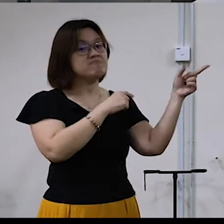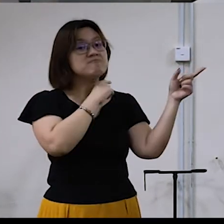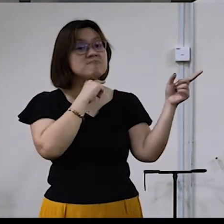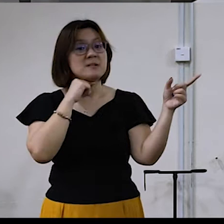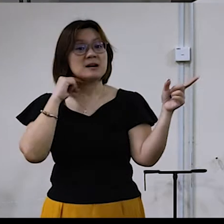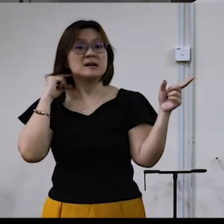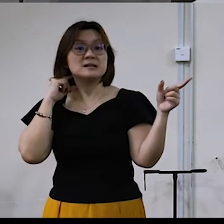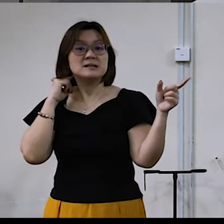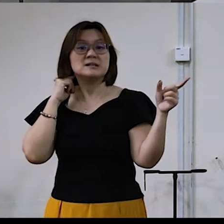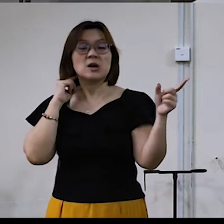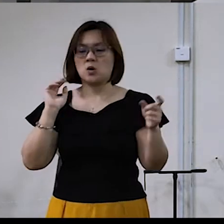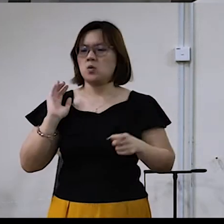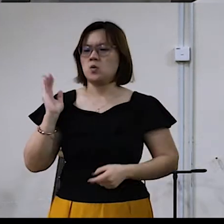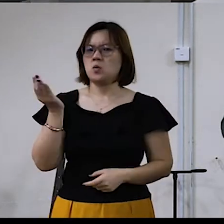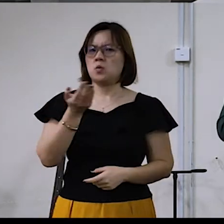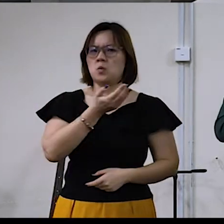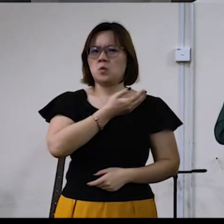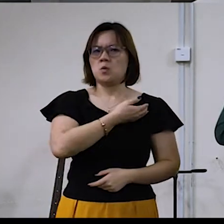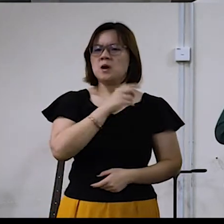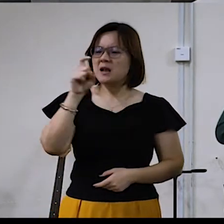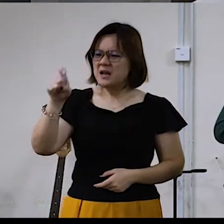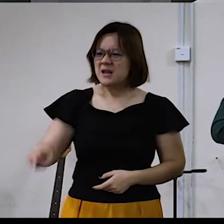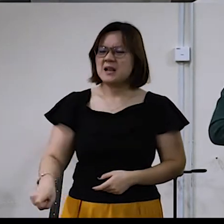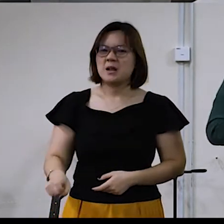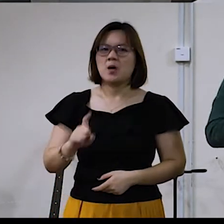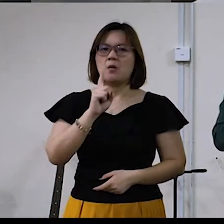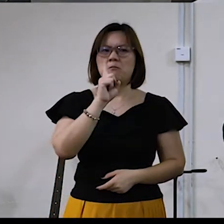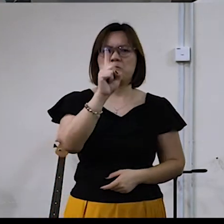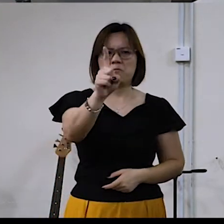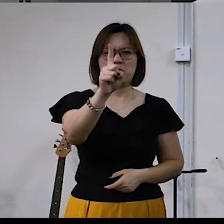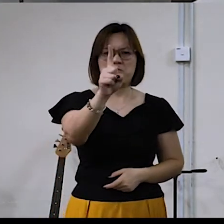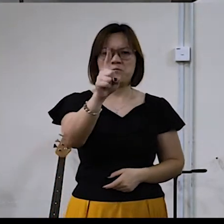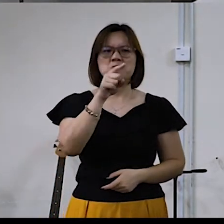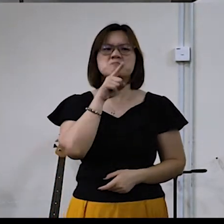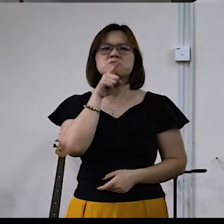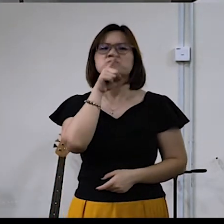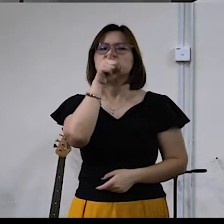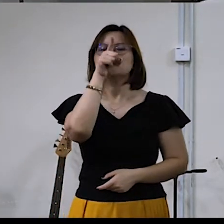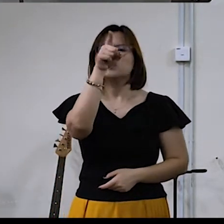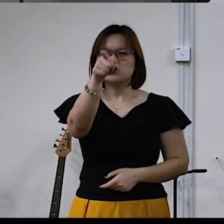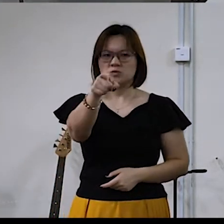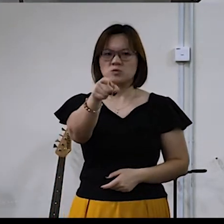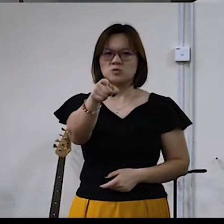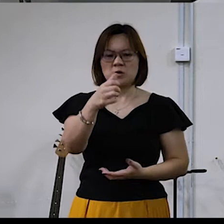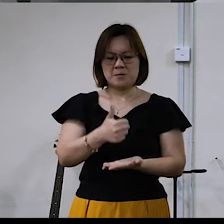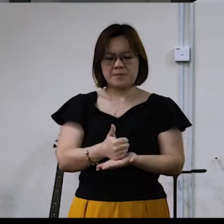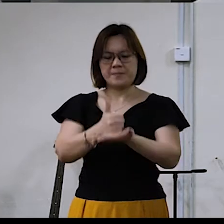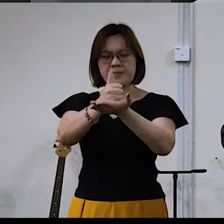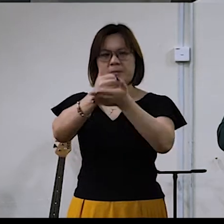the helper that we need, the real helper in our lives is the Holy Spirit.